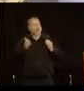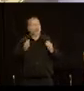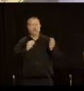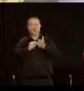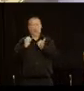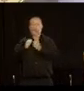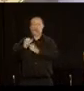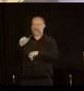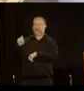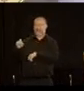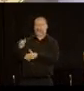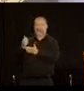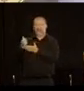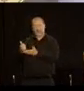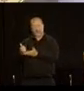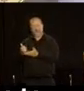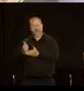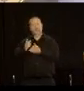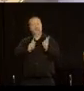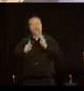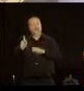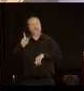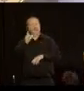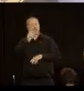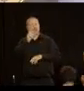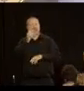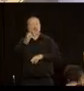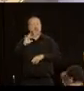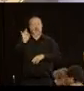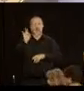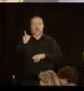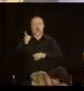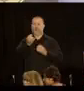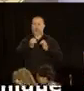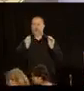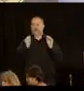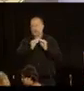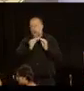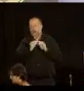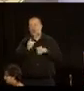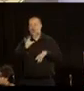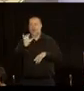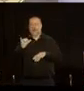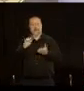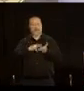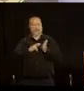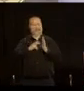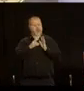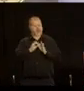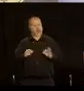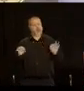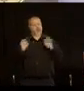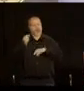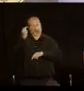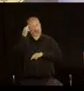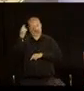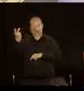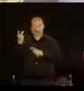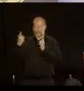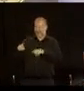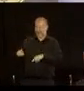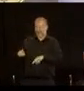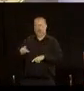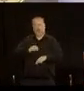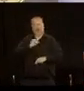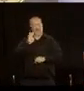students with unique abilities, for individuals that are looking to further their independence. And so that's something, again, that Governor DeSantis and I are